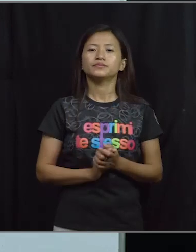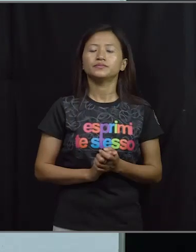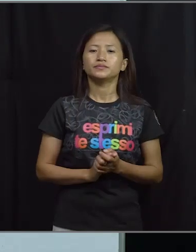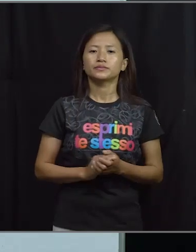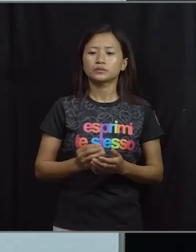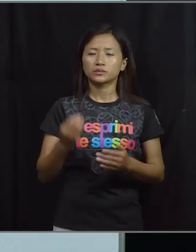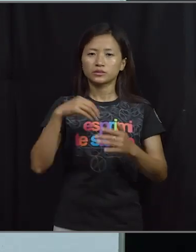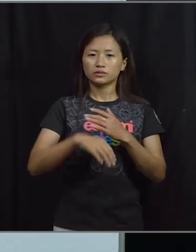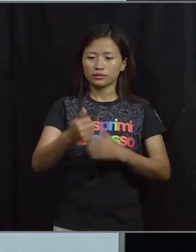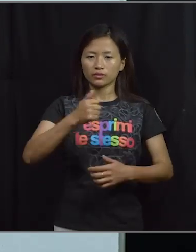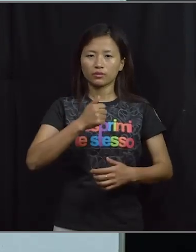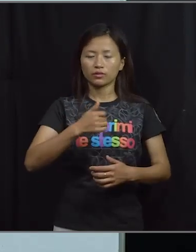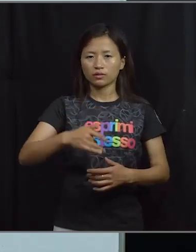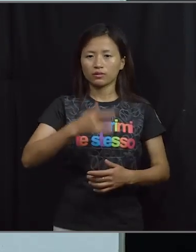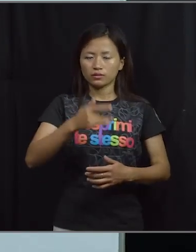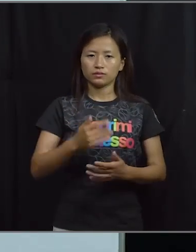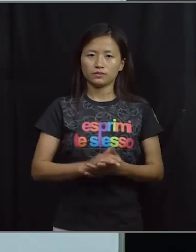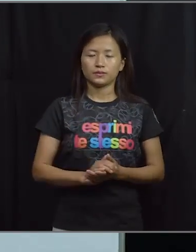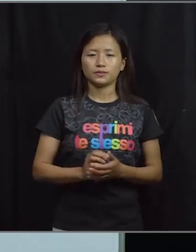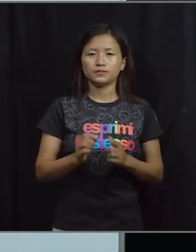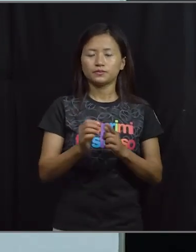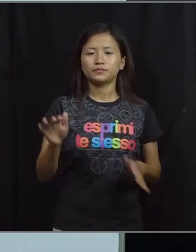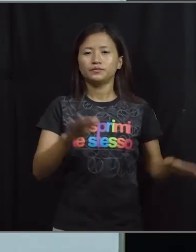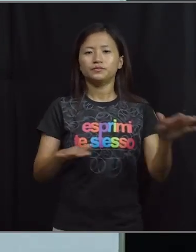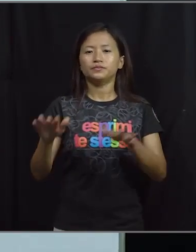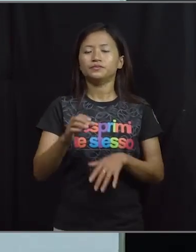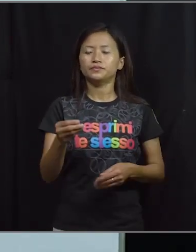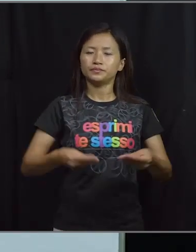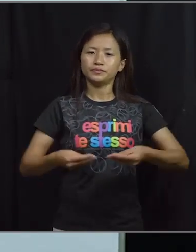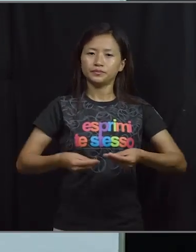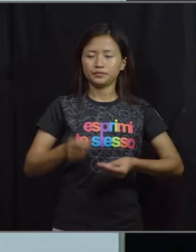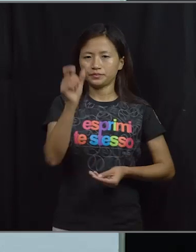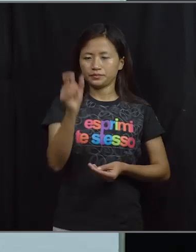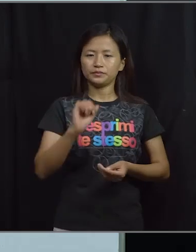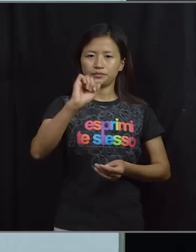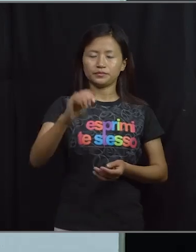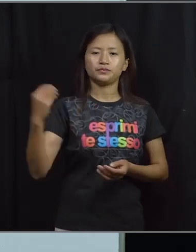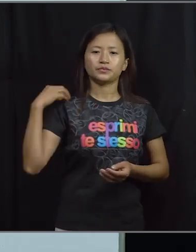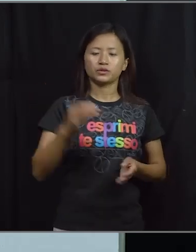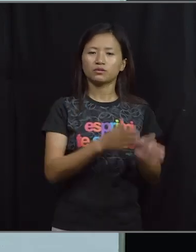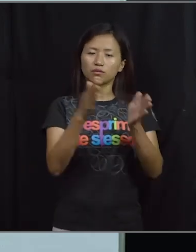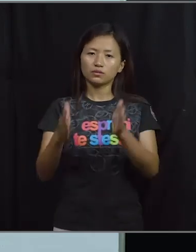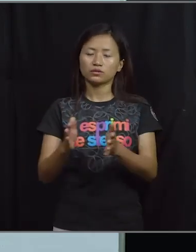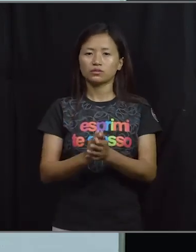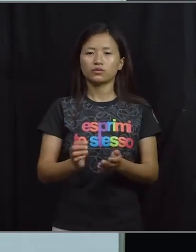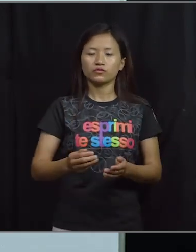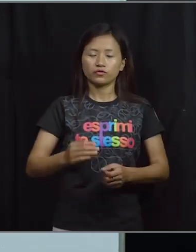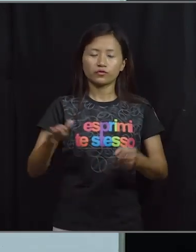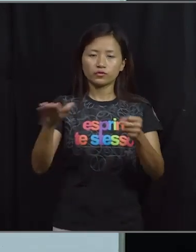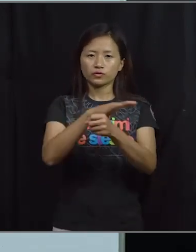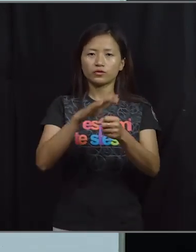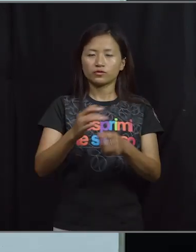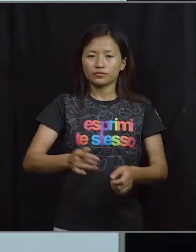motivated in themselves, and they perform certain entrepreneurial activities in order to fulfill their psychological